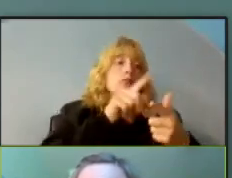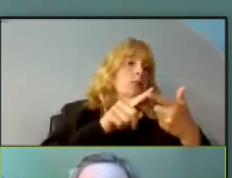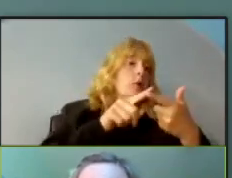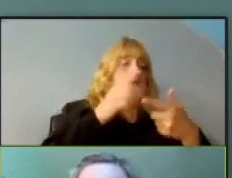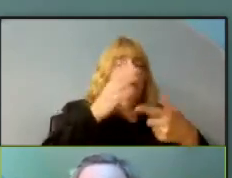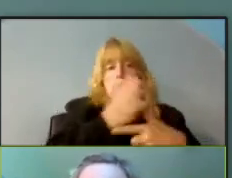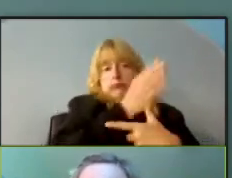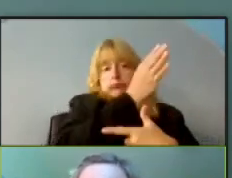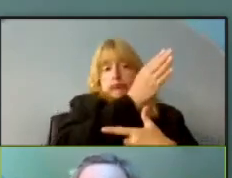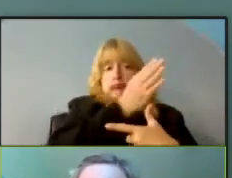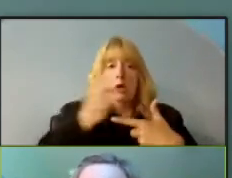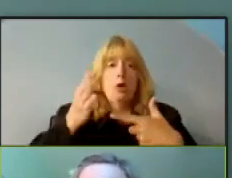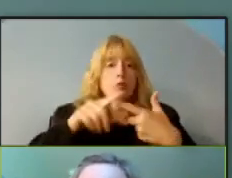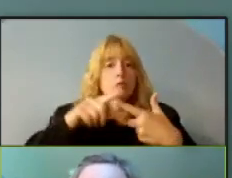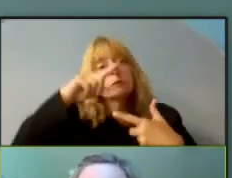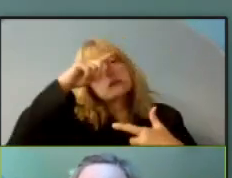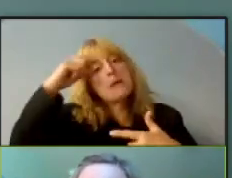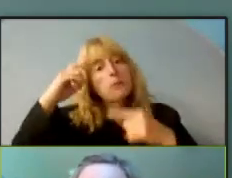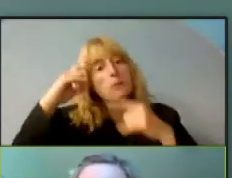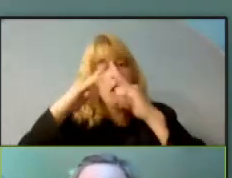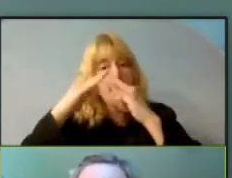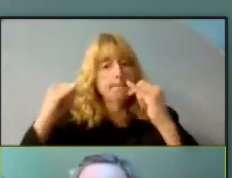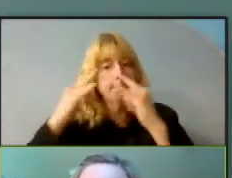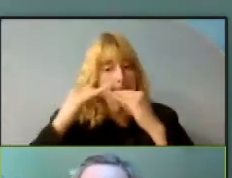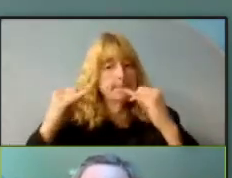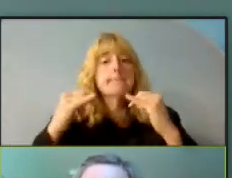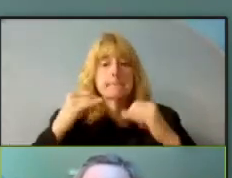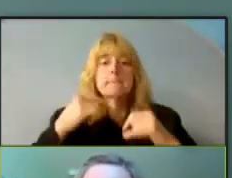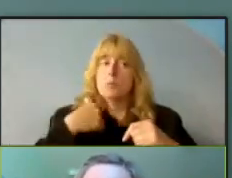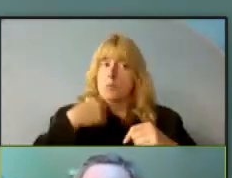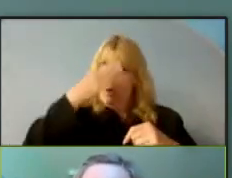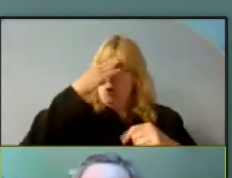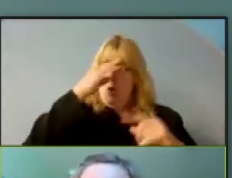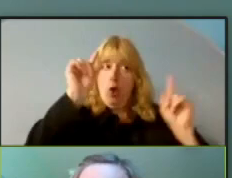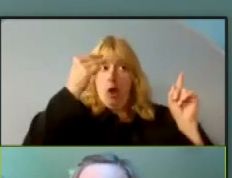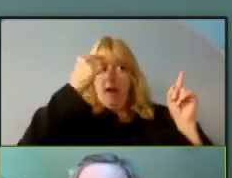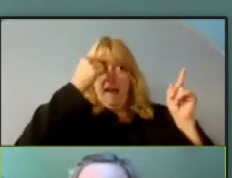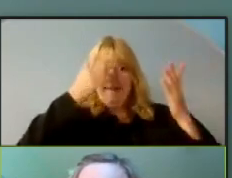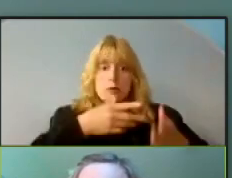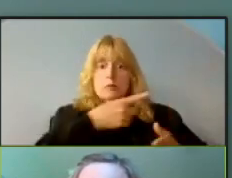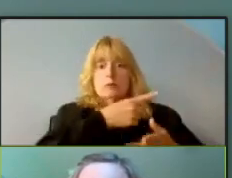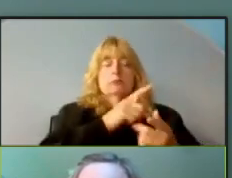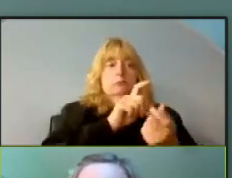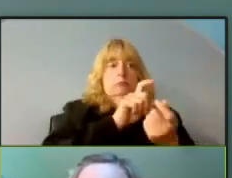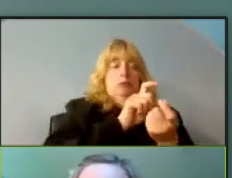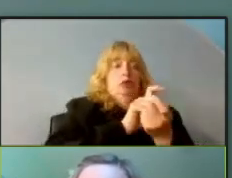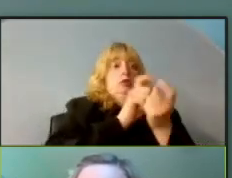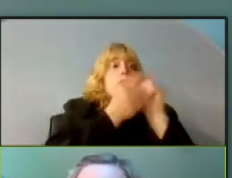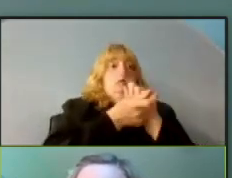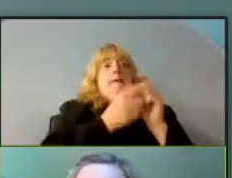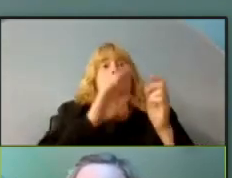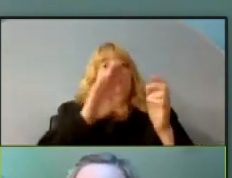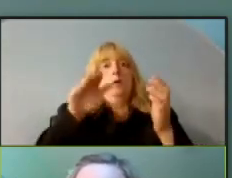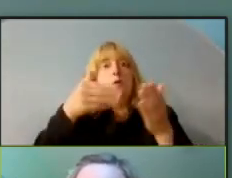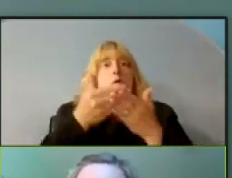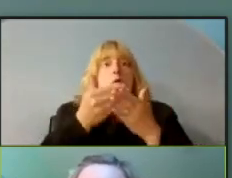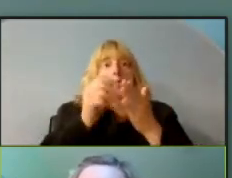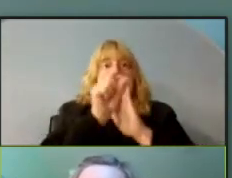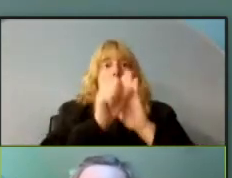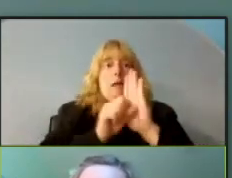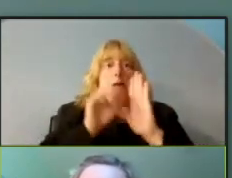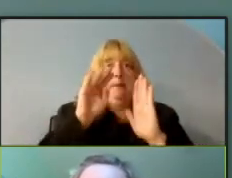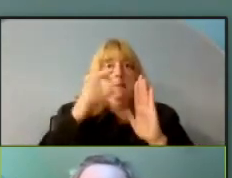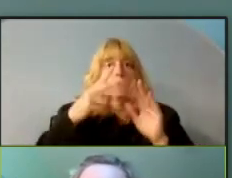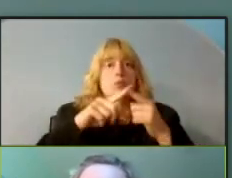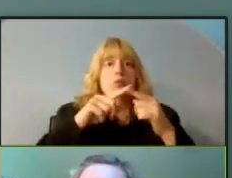now. So we know that as the governor has shifted the entire state of Michigan into the stage 4 of the My Safe